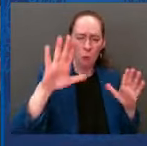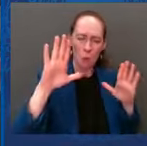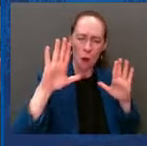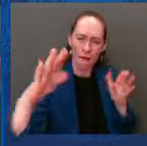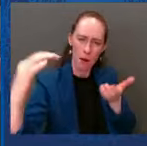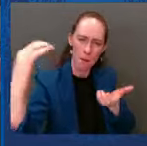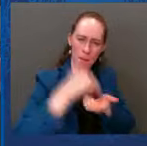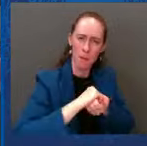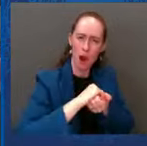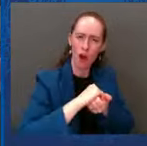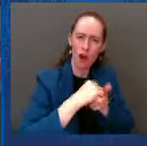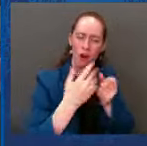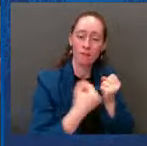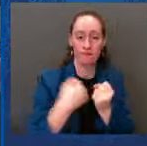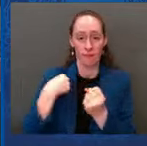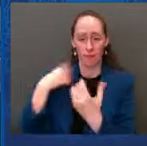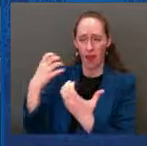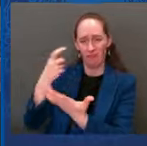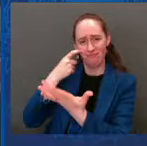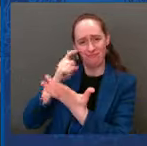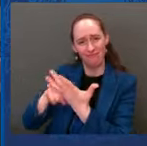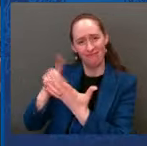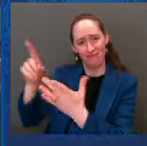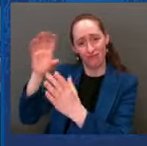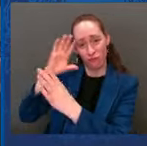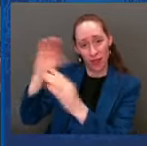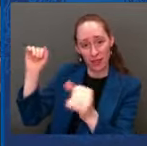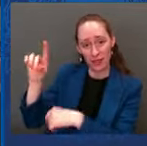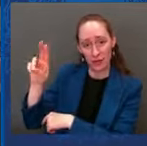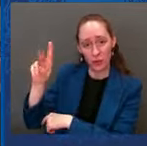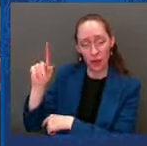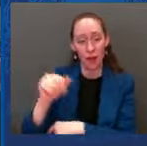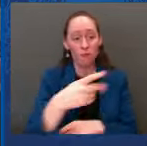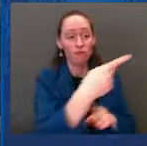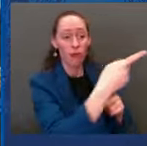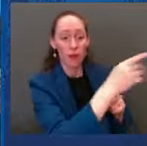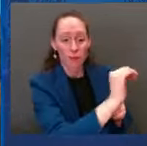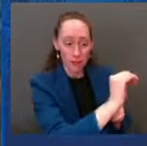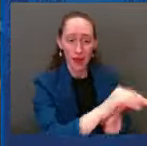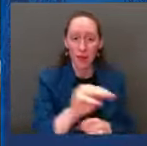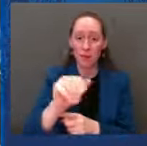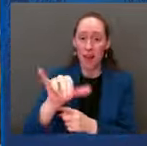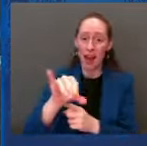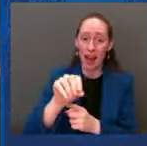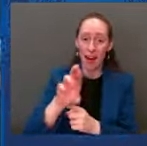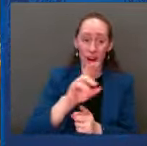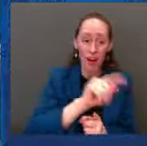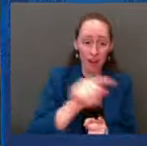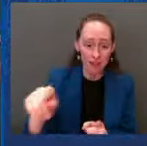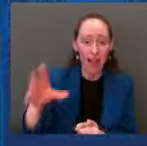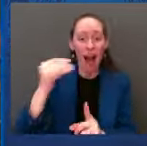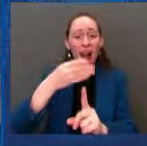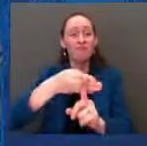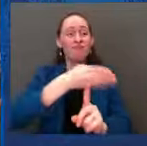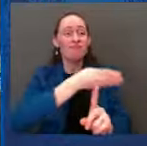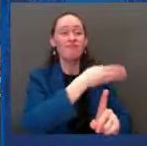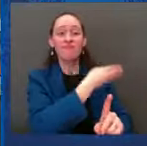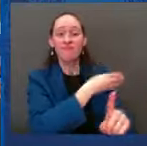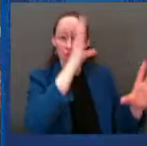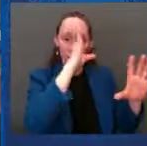Mayor, to all the former ministers and presidents, as well as mayors and Polish political leaders from all across the